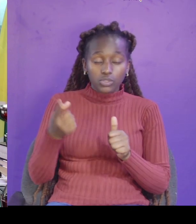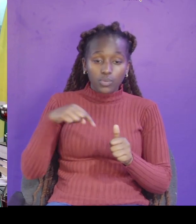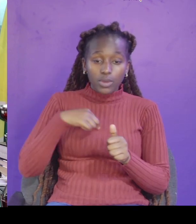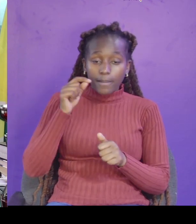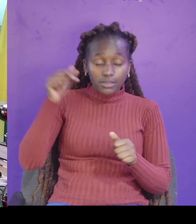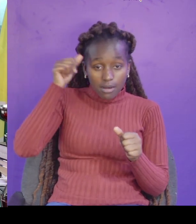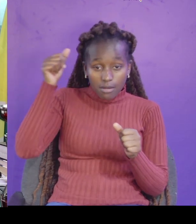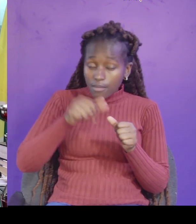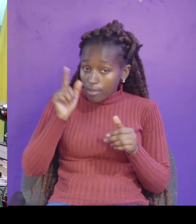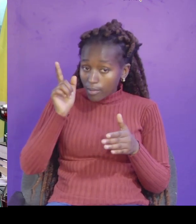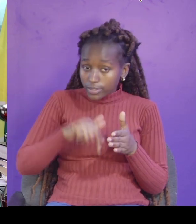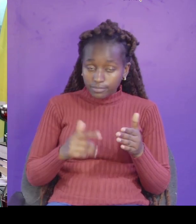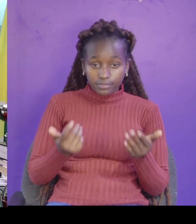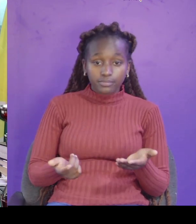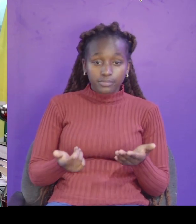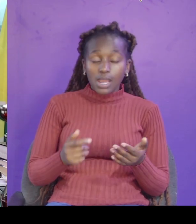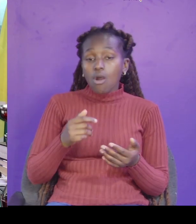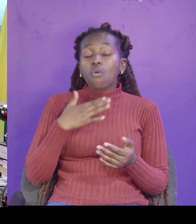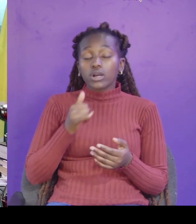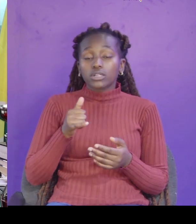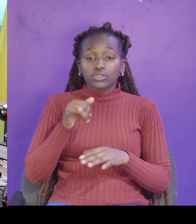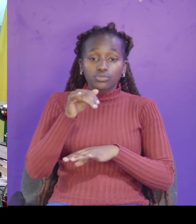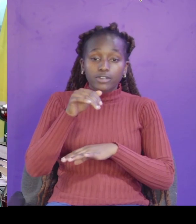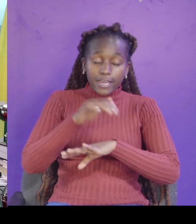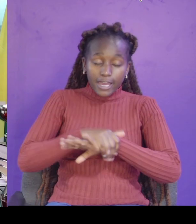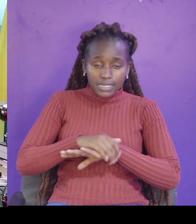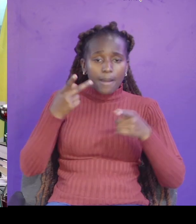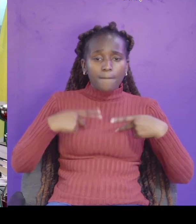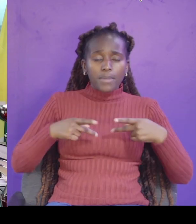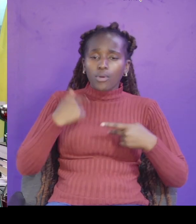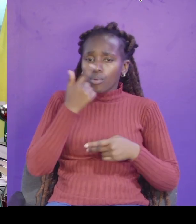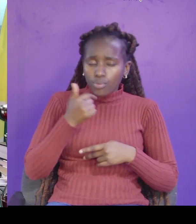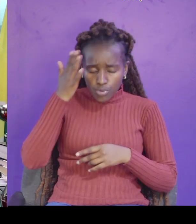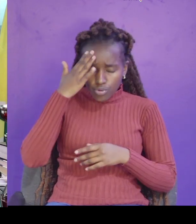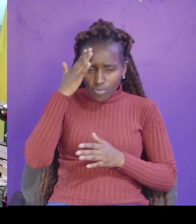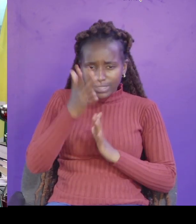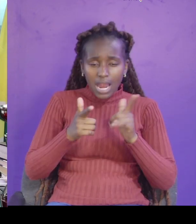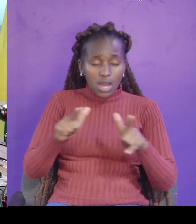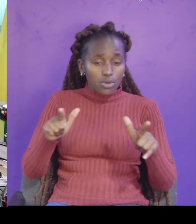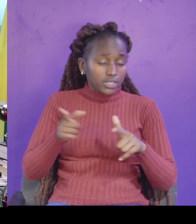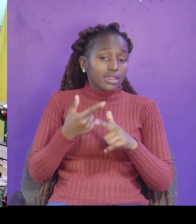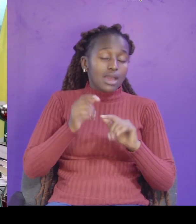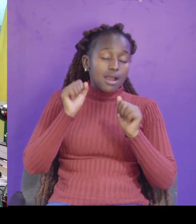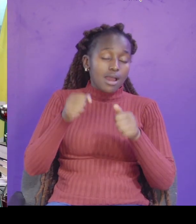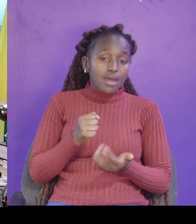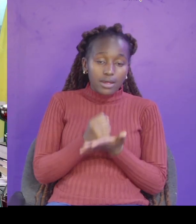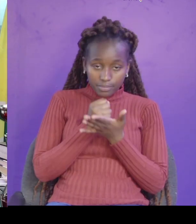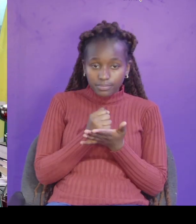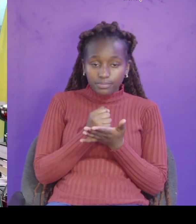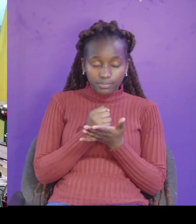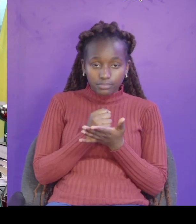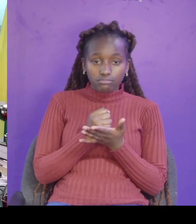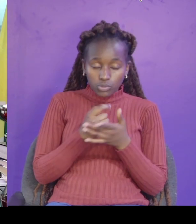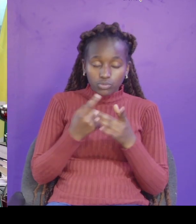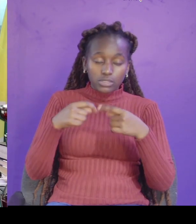get some officer who are trained on sign language, at least to help convey the message. Whenever we try